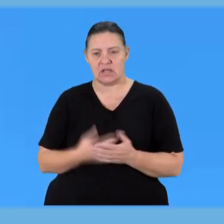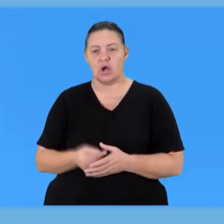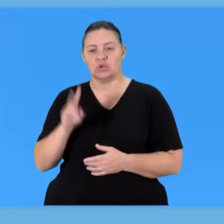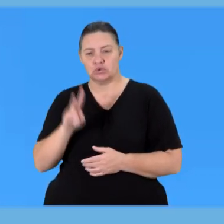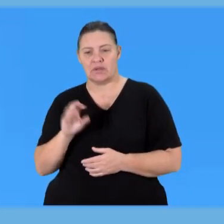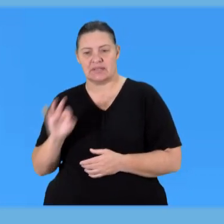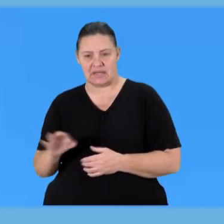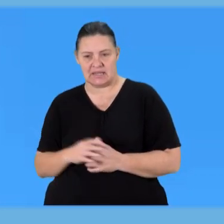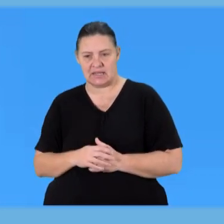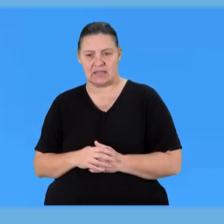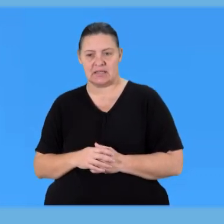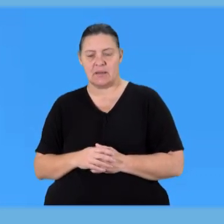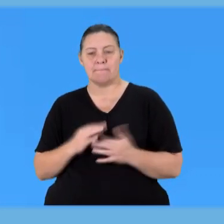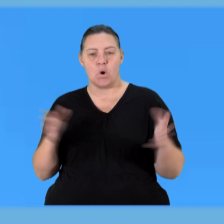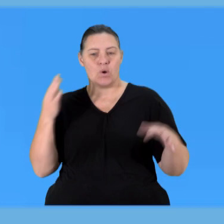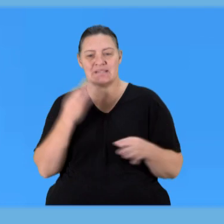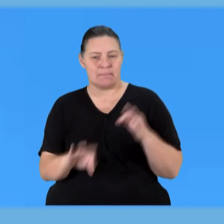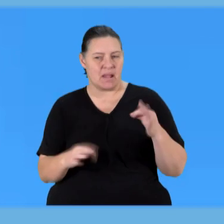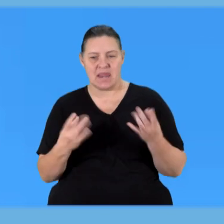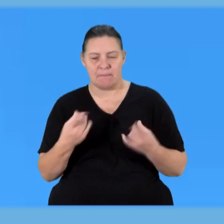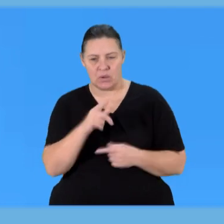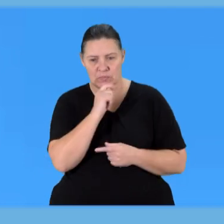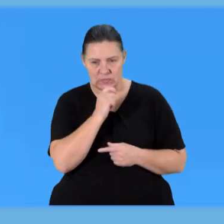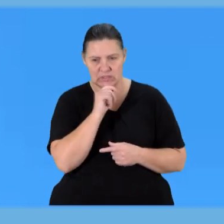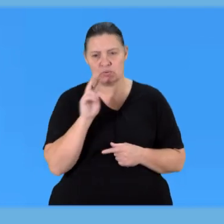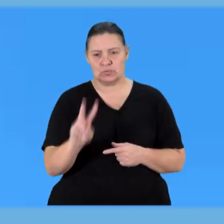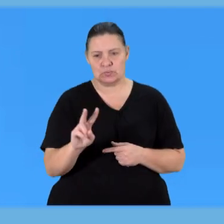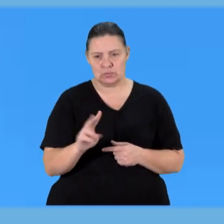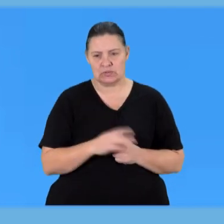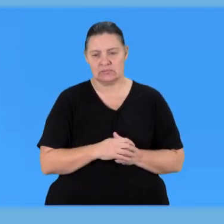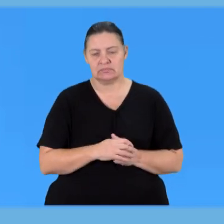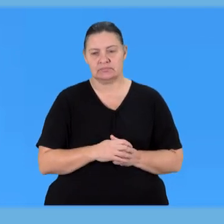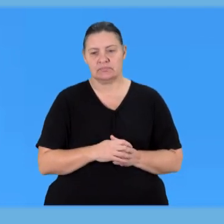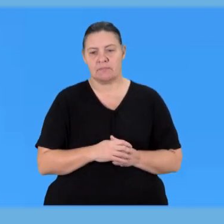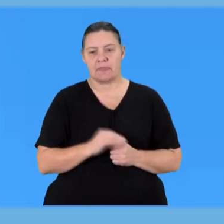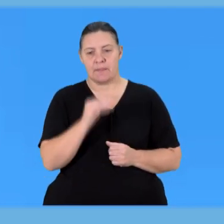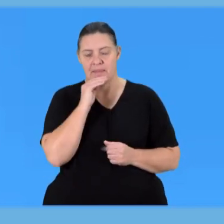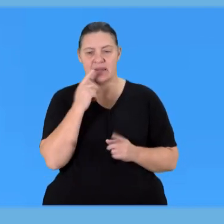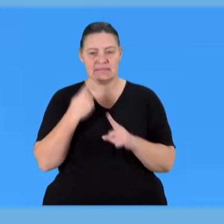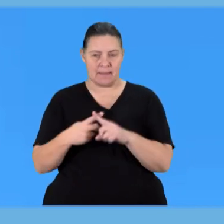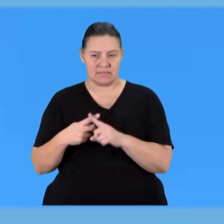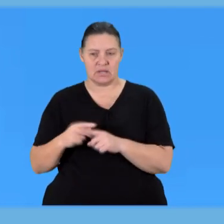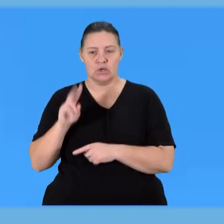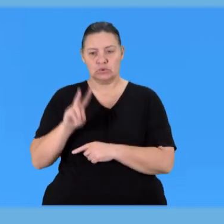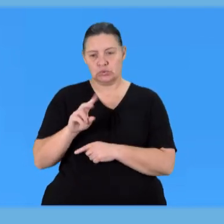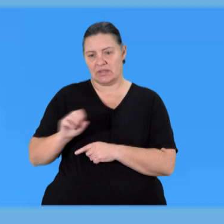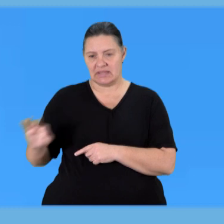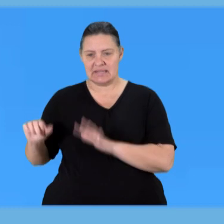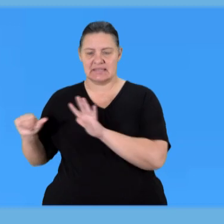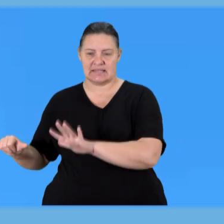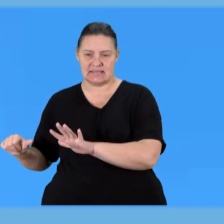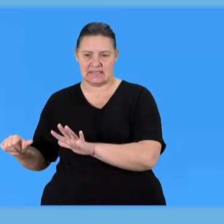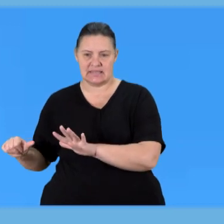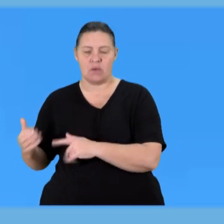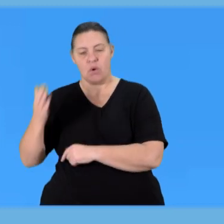and the 3, the most simplest number that we can use is the 2. So that when you multiply the 2 and the 3, it gives us a